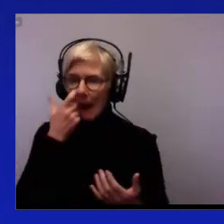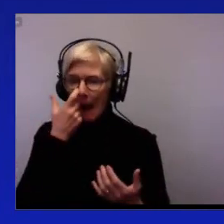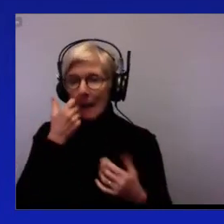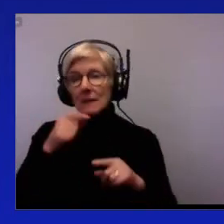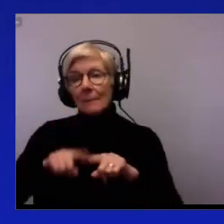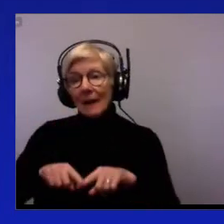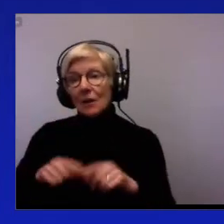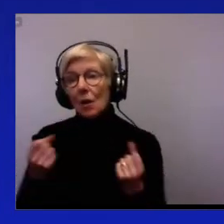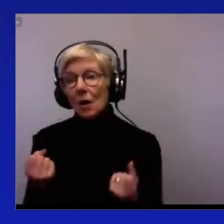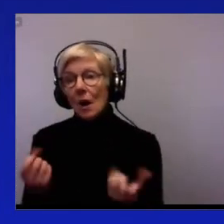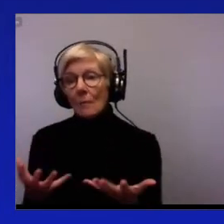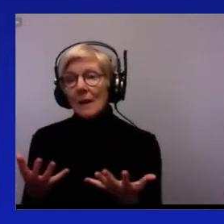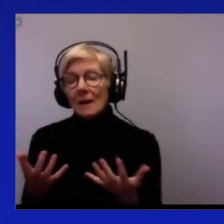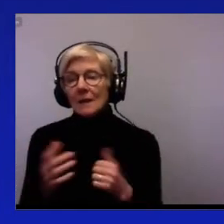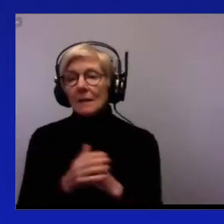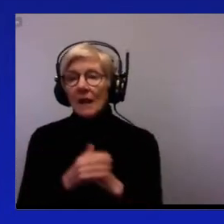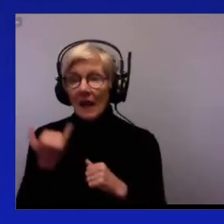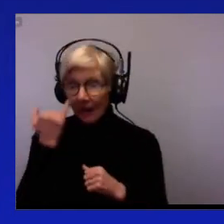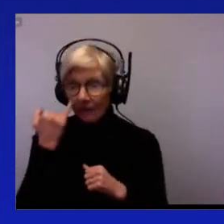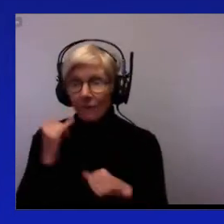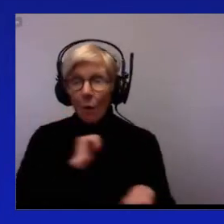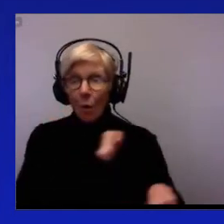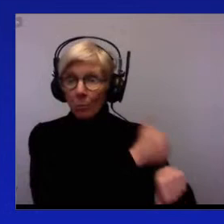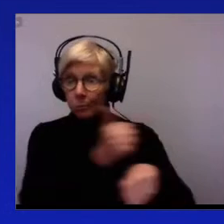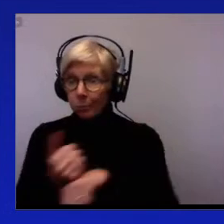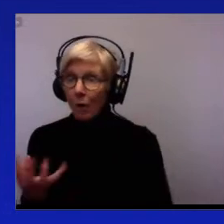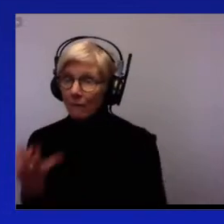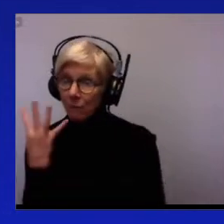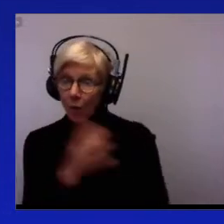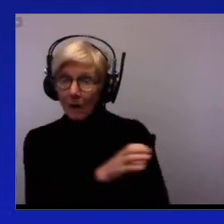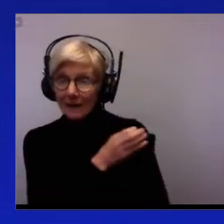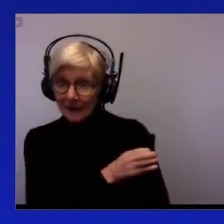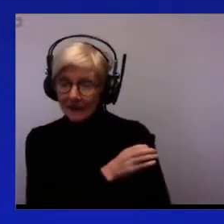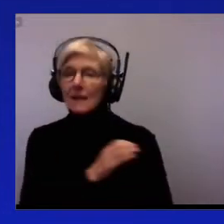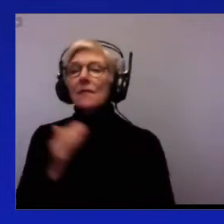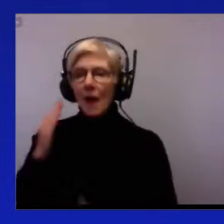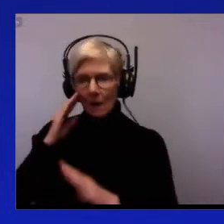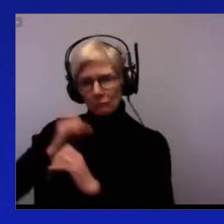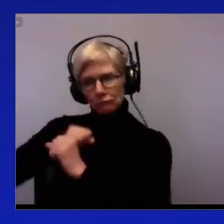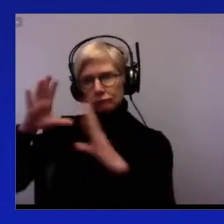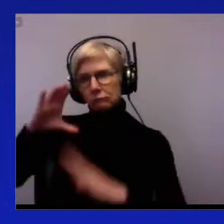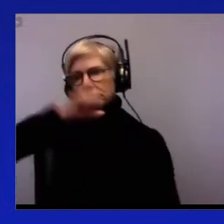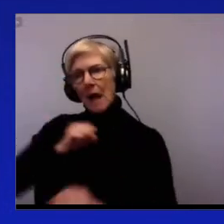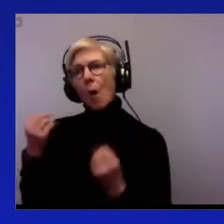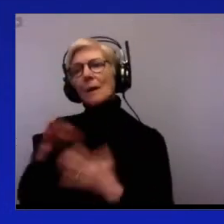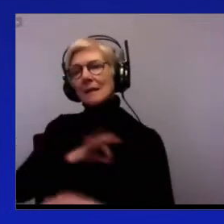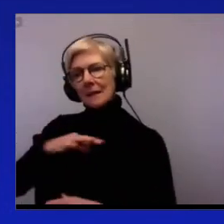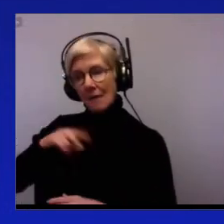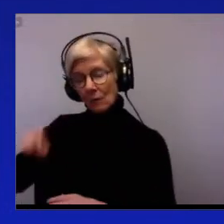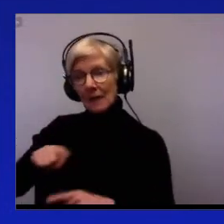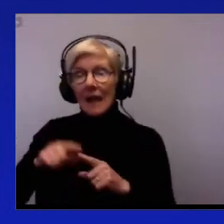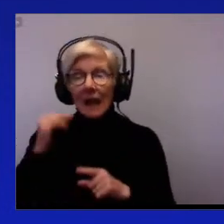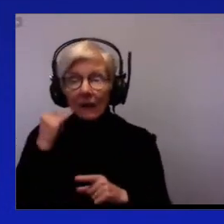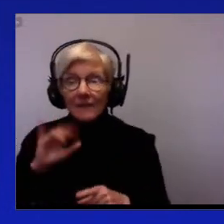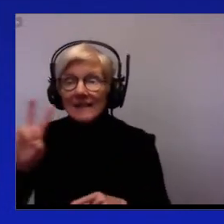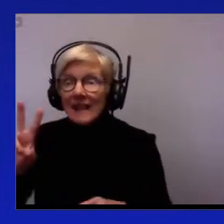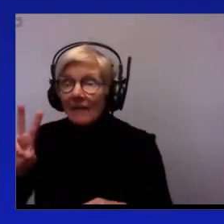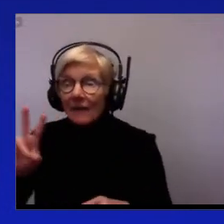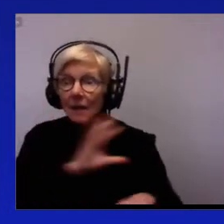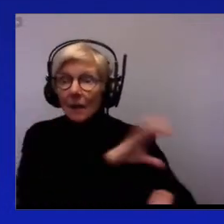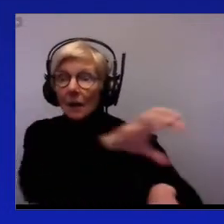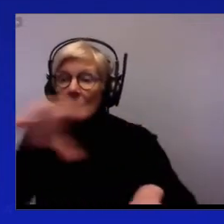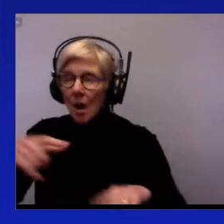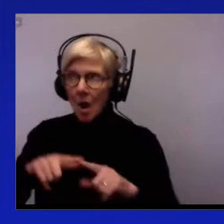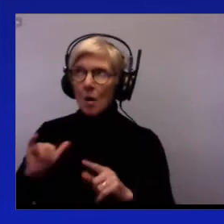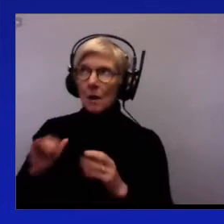of sites that we're open. So if it's 4 sites, we kind of know. If it goes to 7, if we have a mass vaccination site, then that increase. So that math